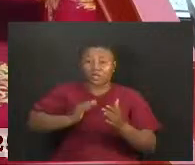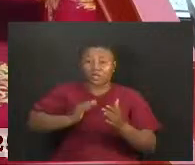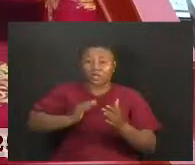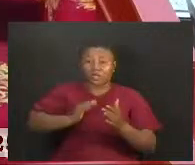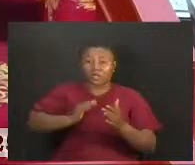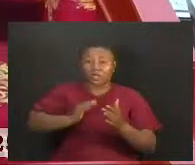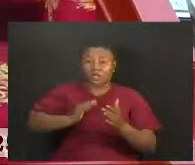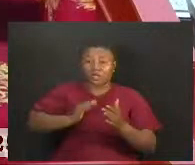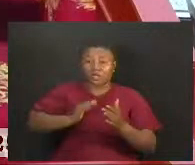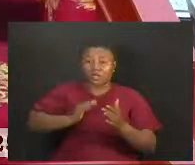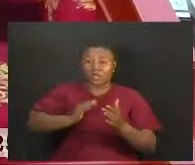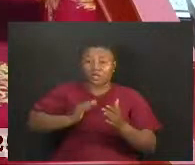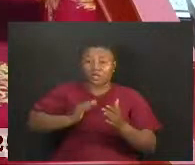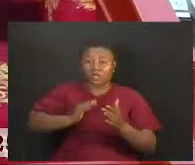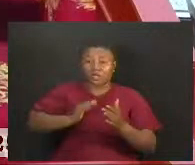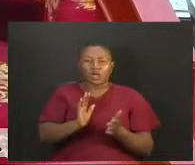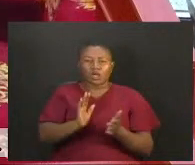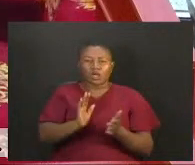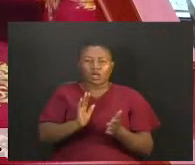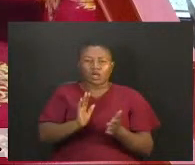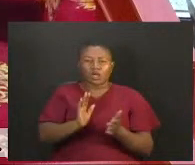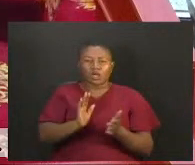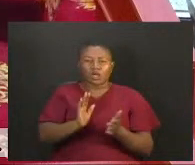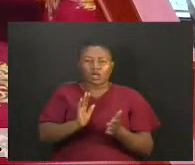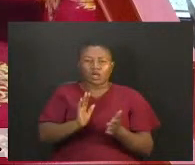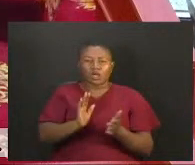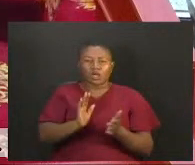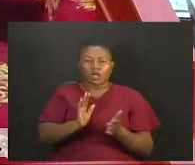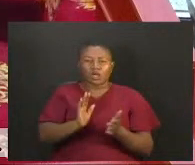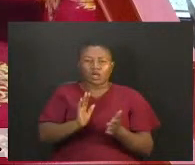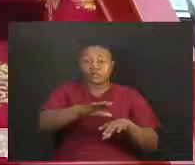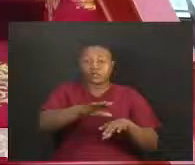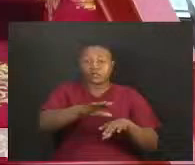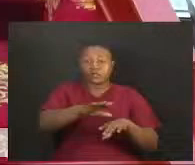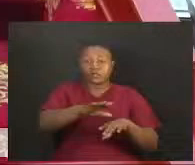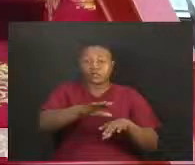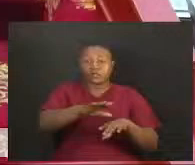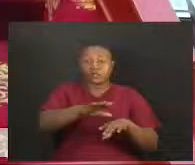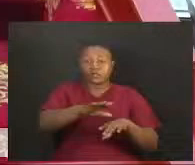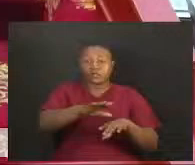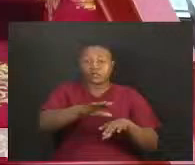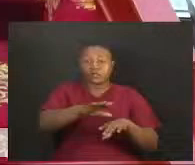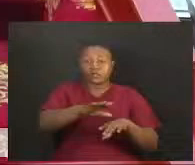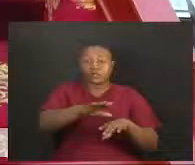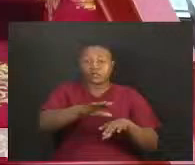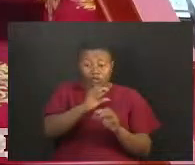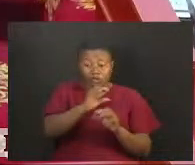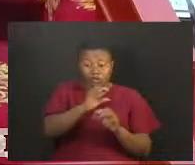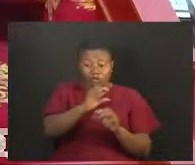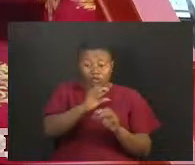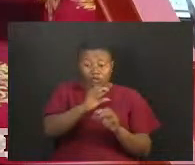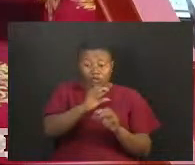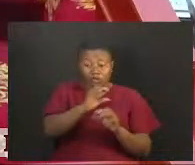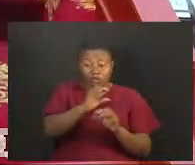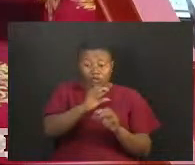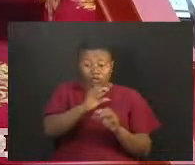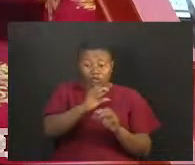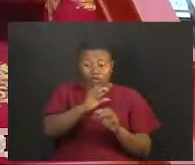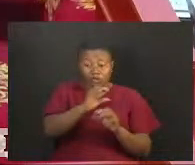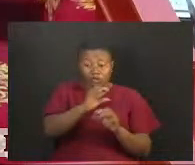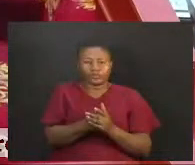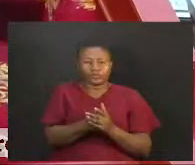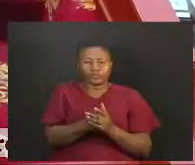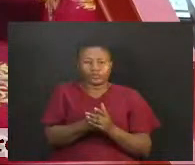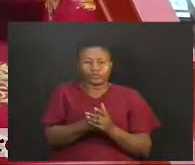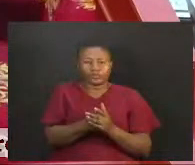our priorities, honors our social contract, and provides opportunity for all. Mr. Speaker, luckily,